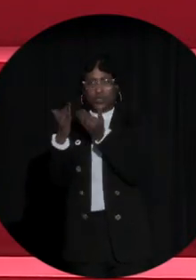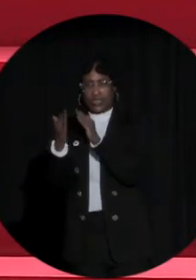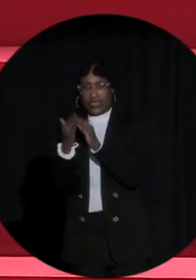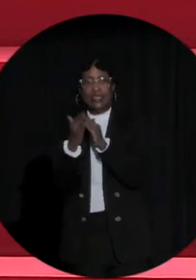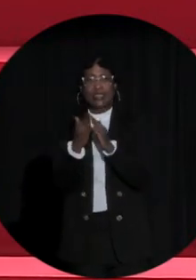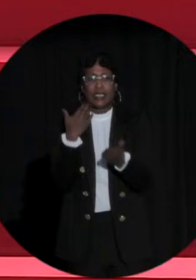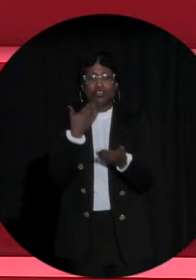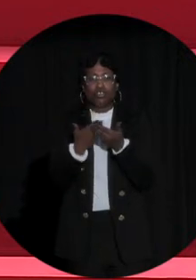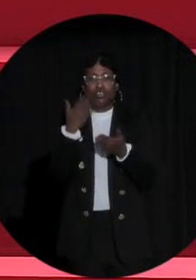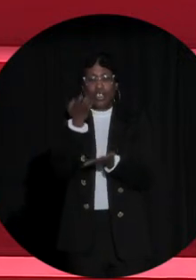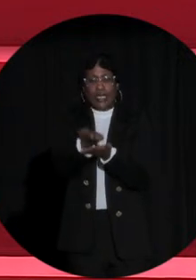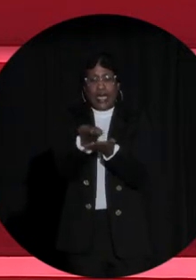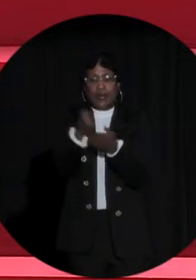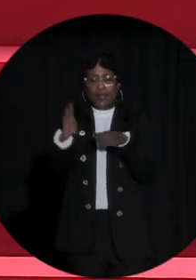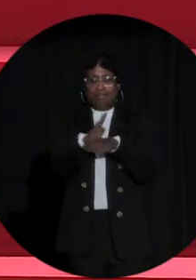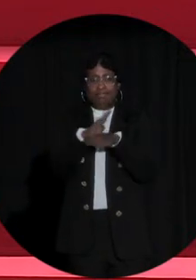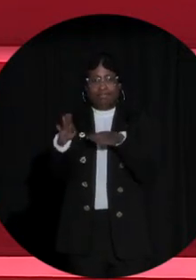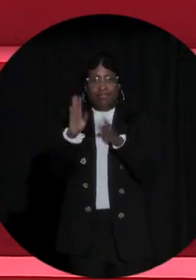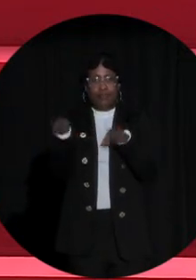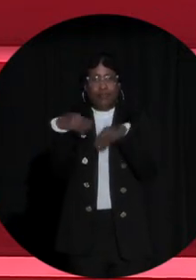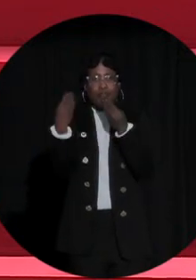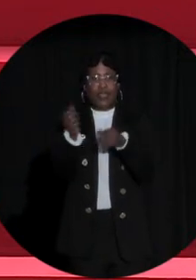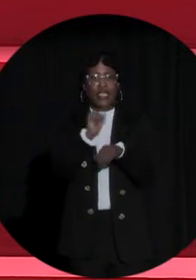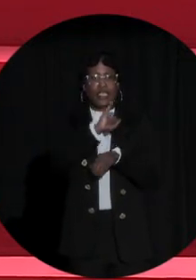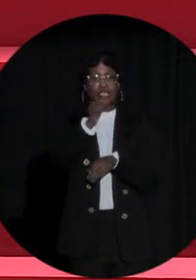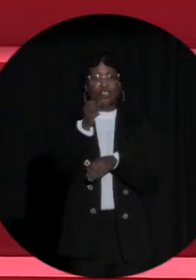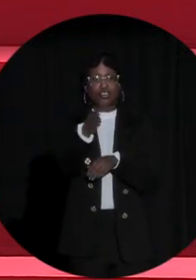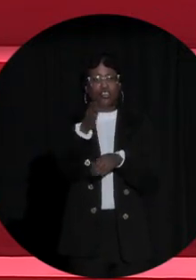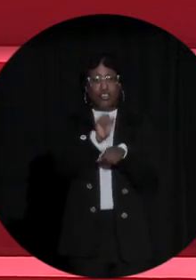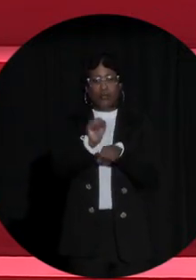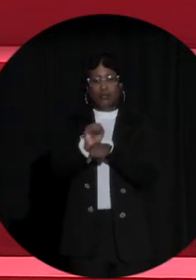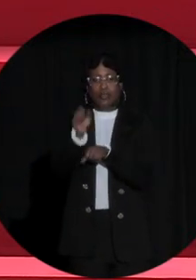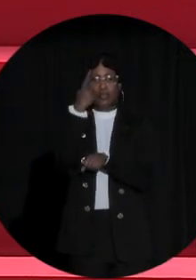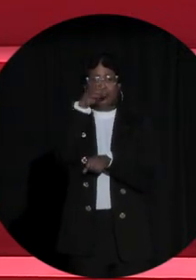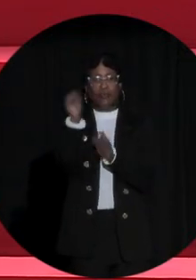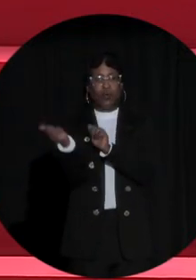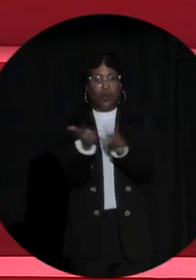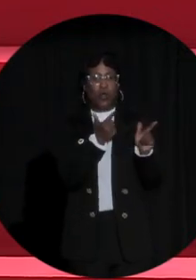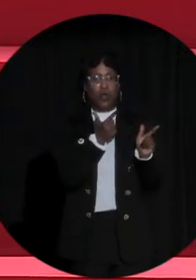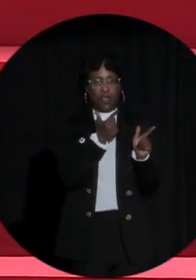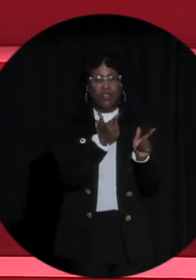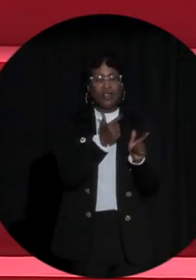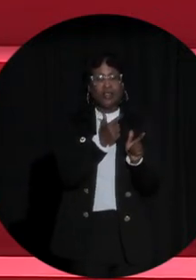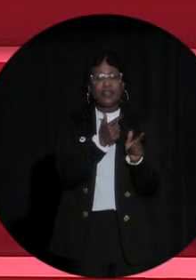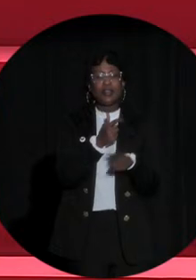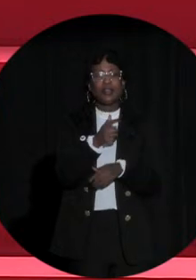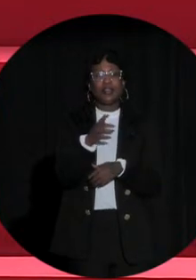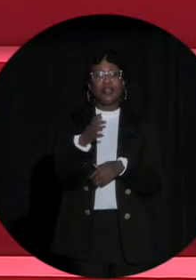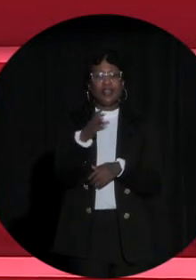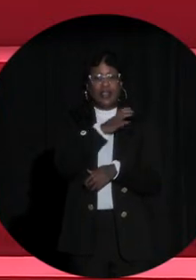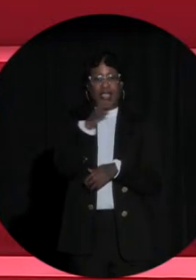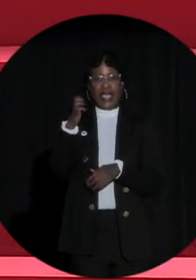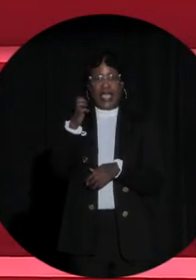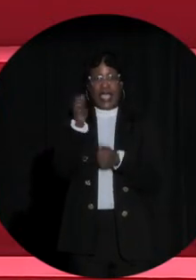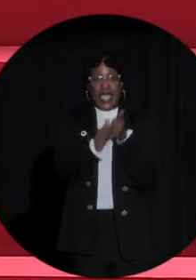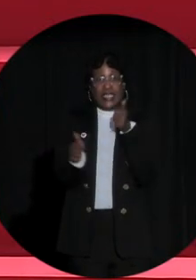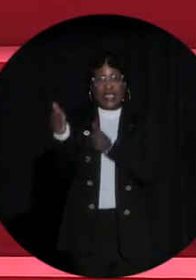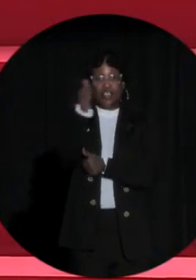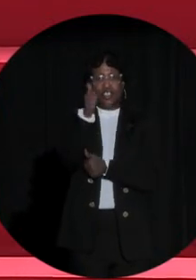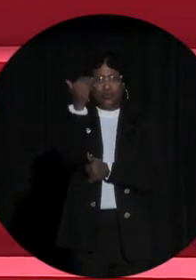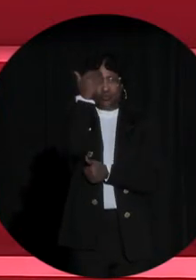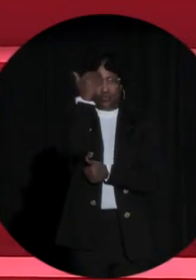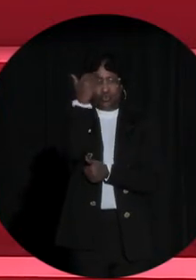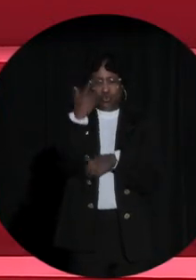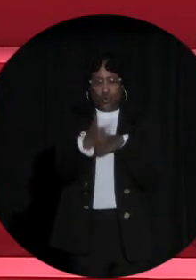all. County Executive Also Brooks knew from an early age that she wanted to give back to the community that raised